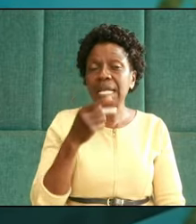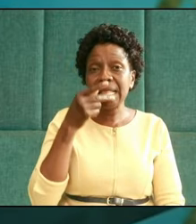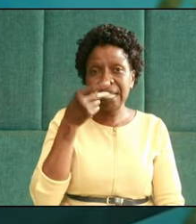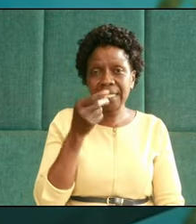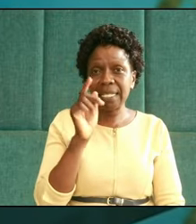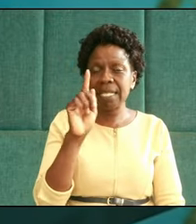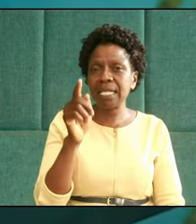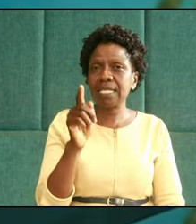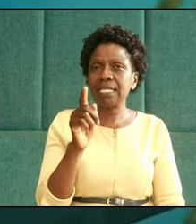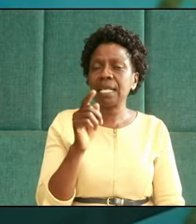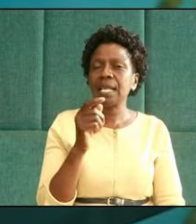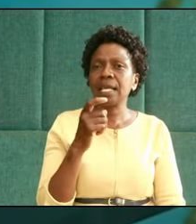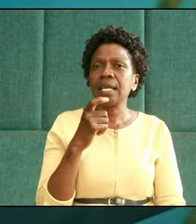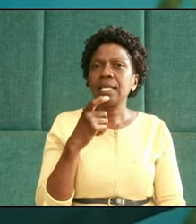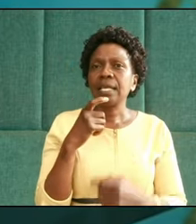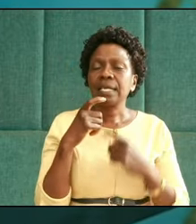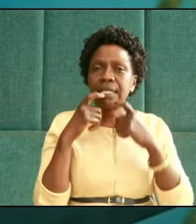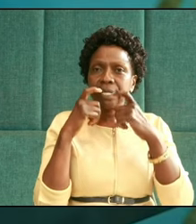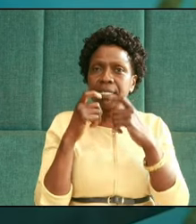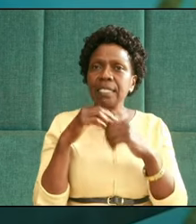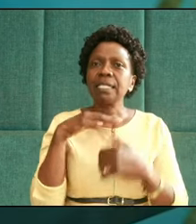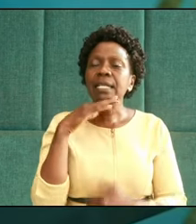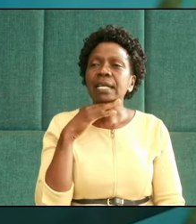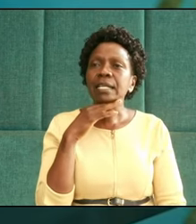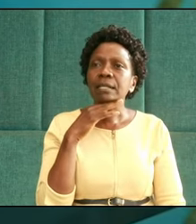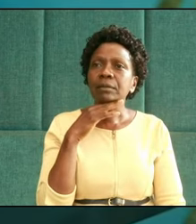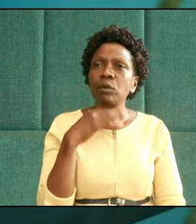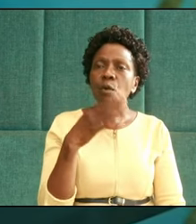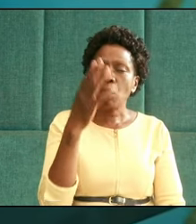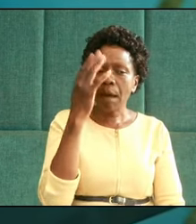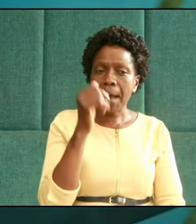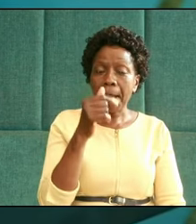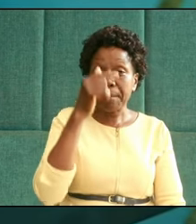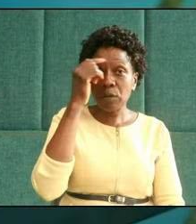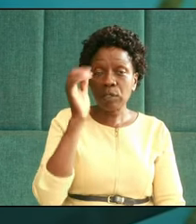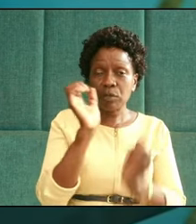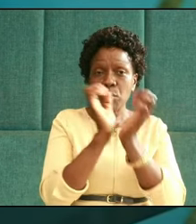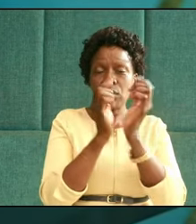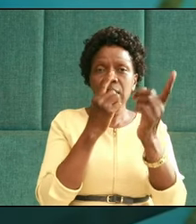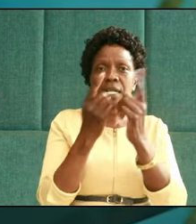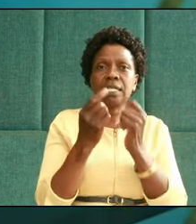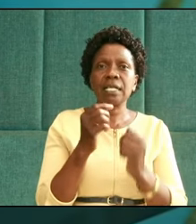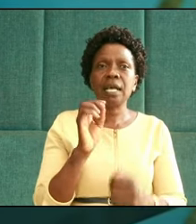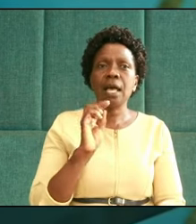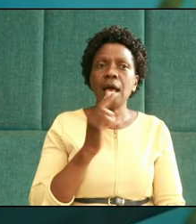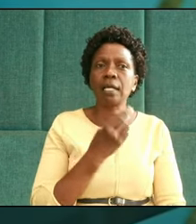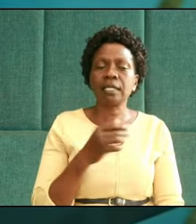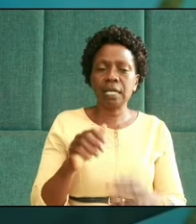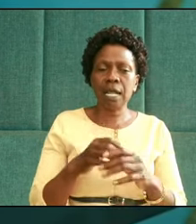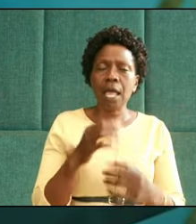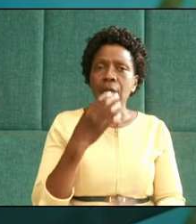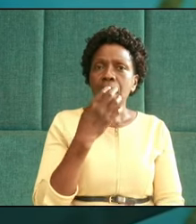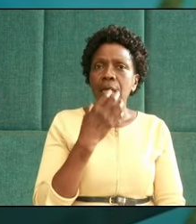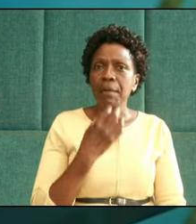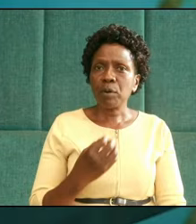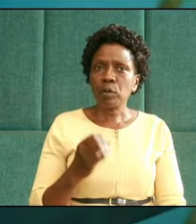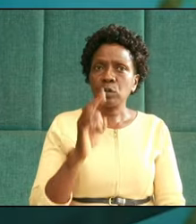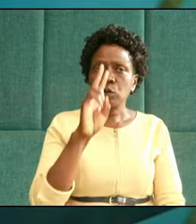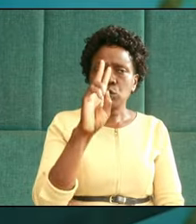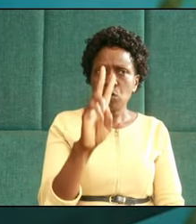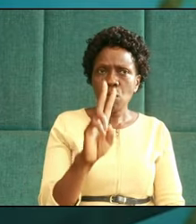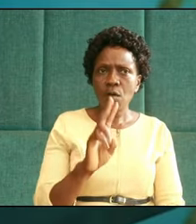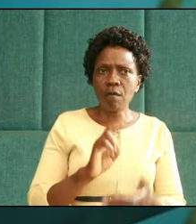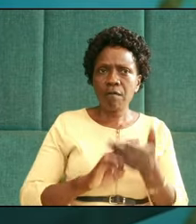that pain. We know that he tested that because Paul tells us in Hebrews 2, I think